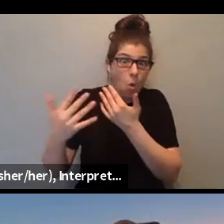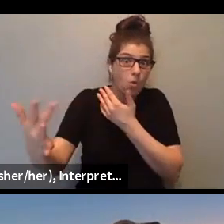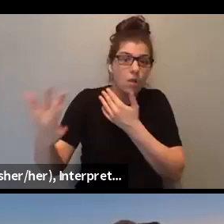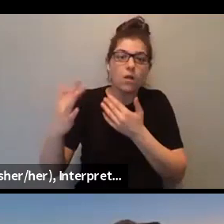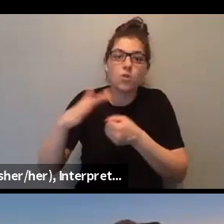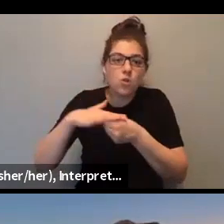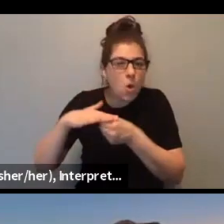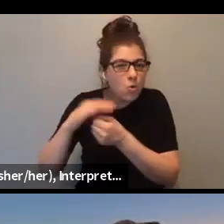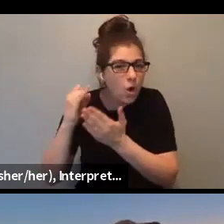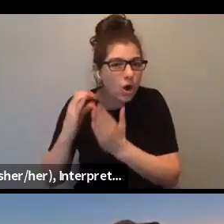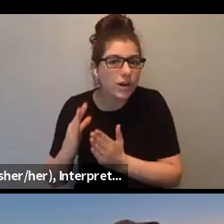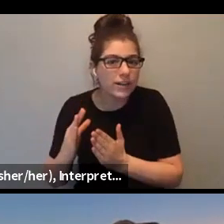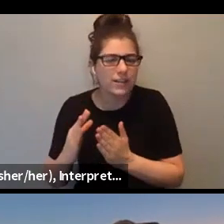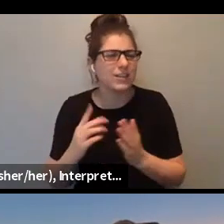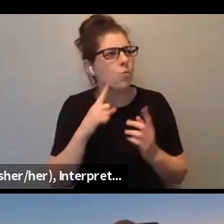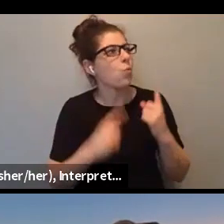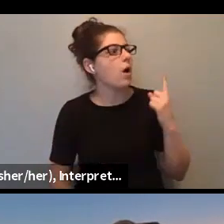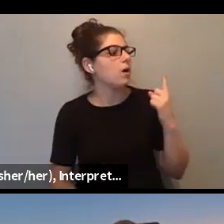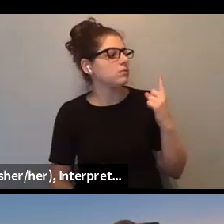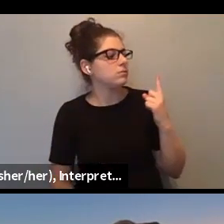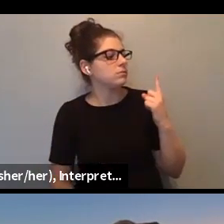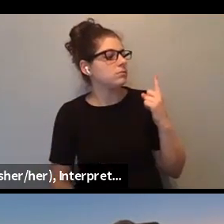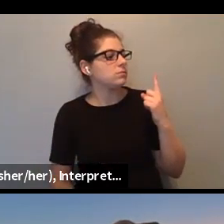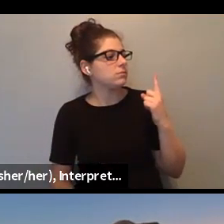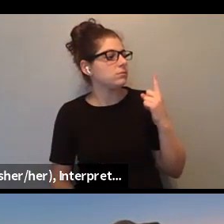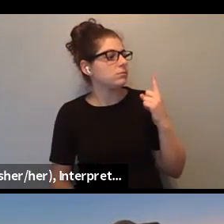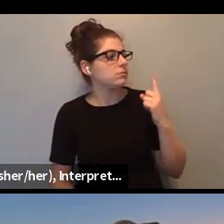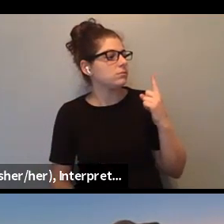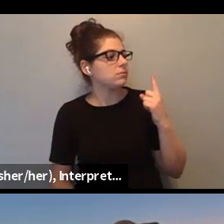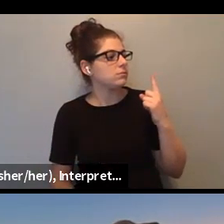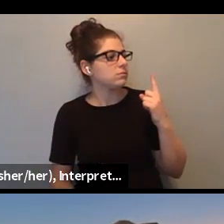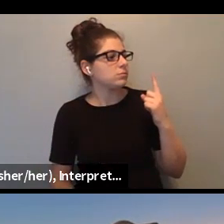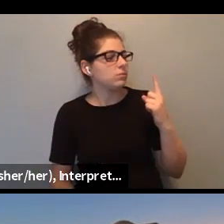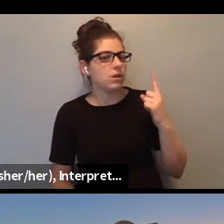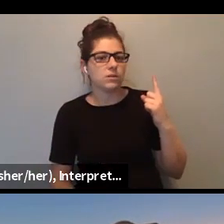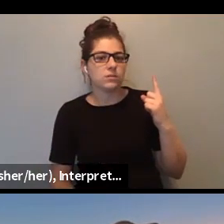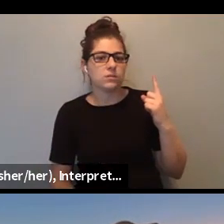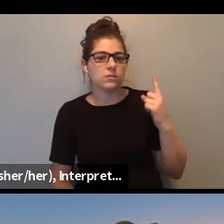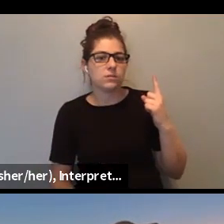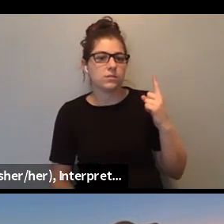artists besides one company that was